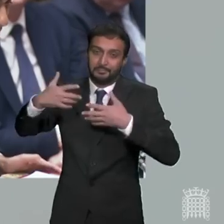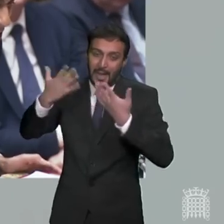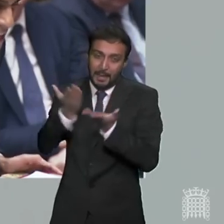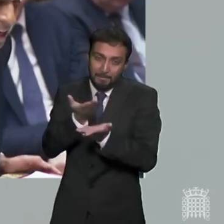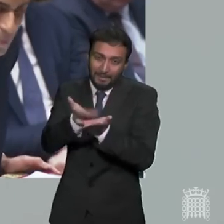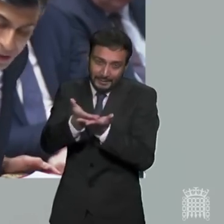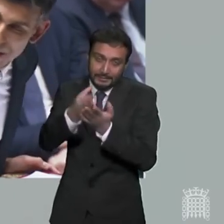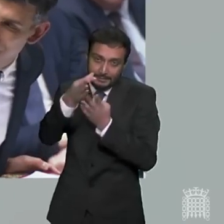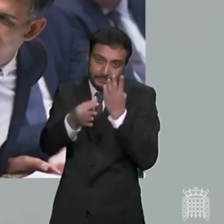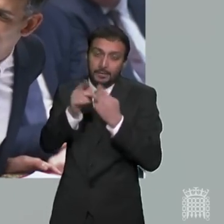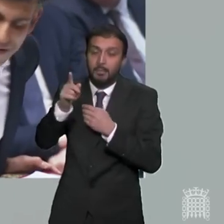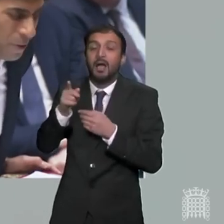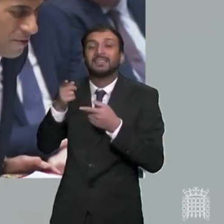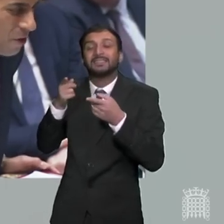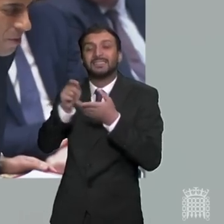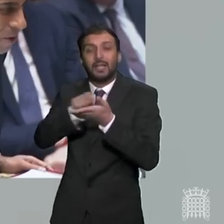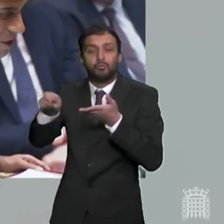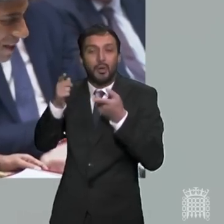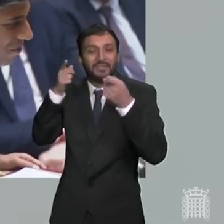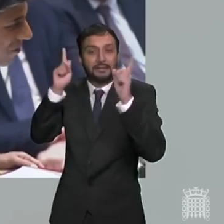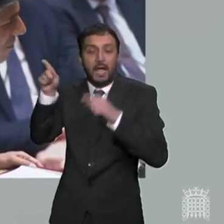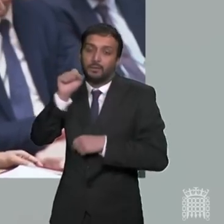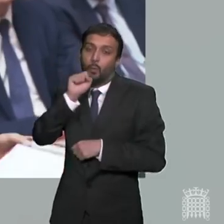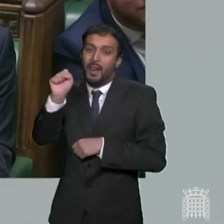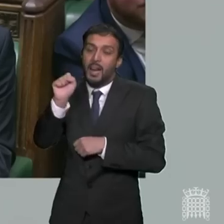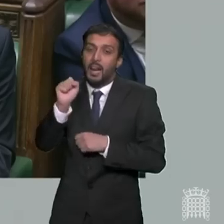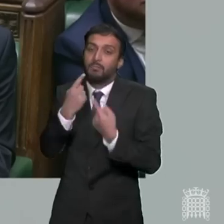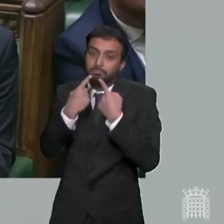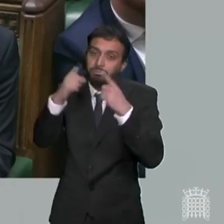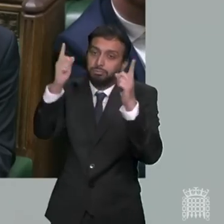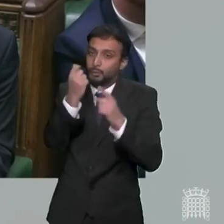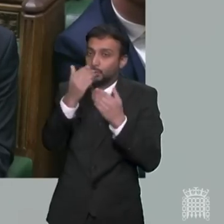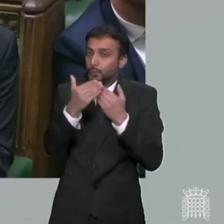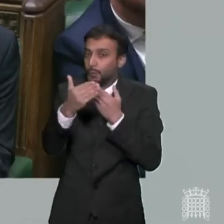by the end of the year, and I wish him and everyone involved in the project every success.